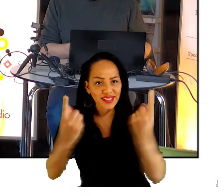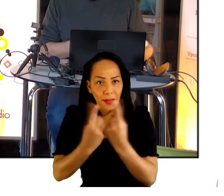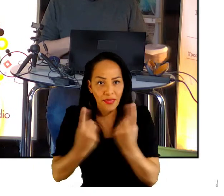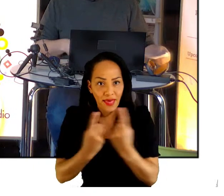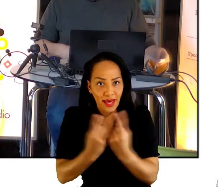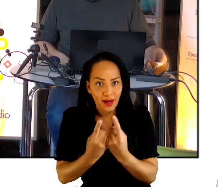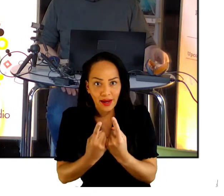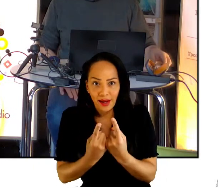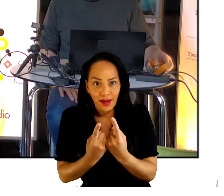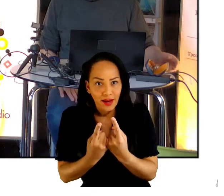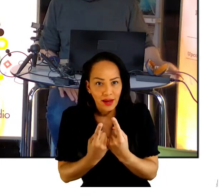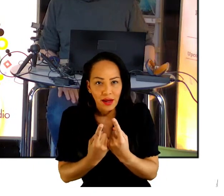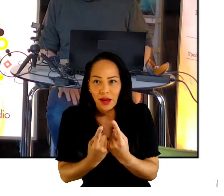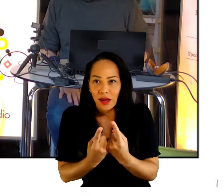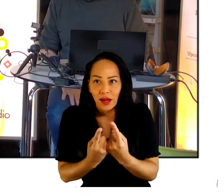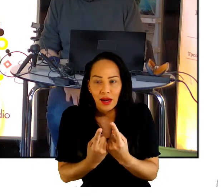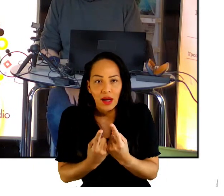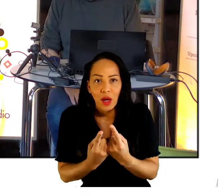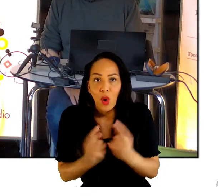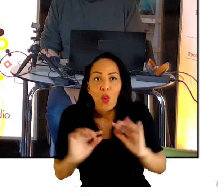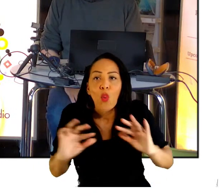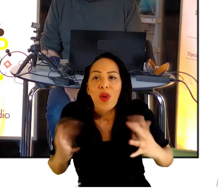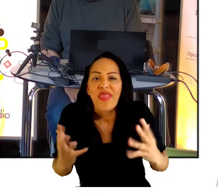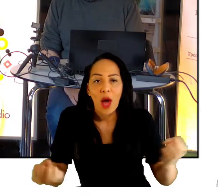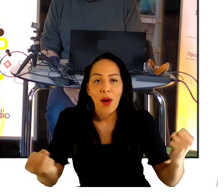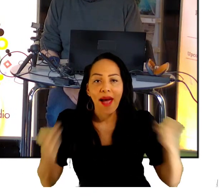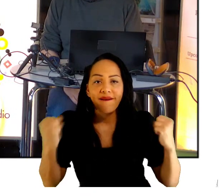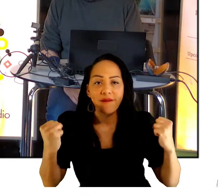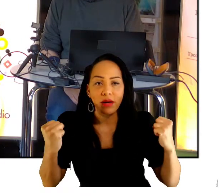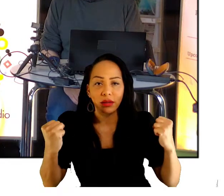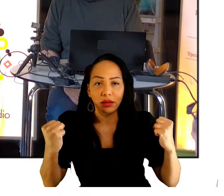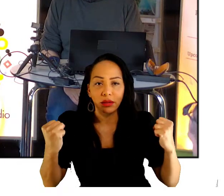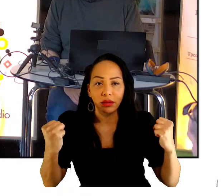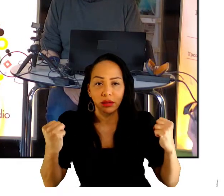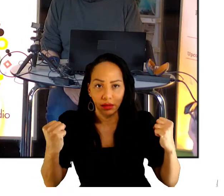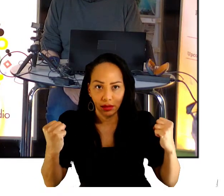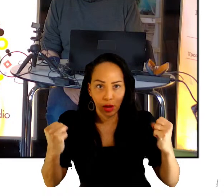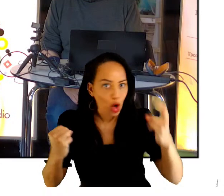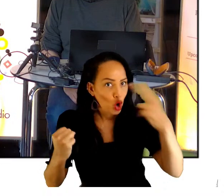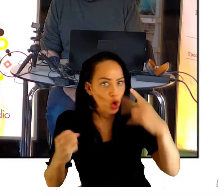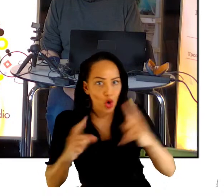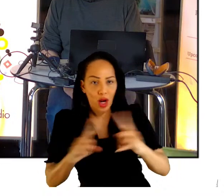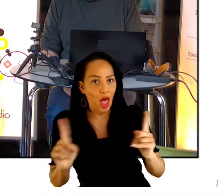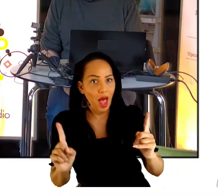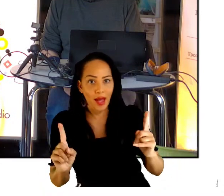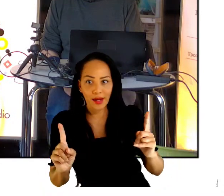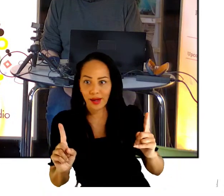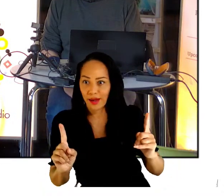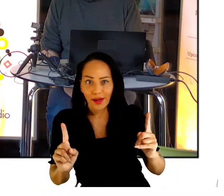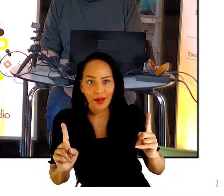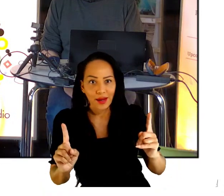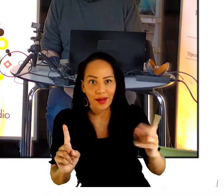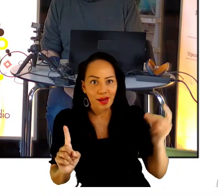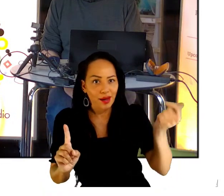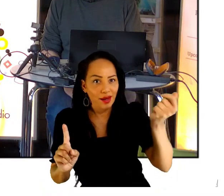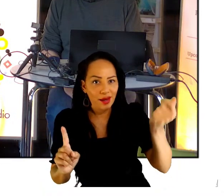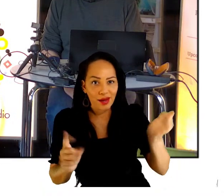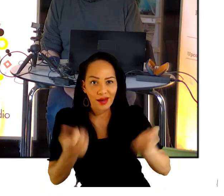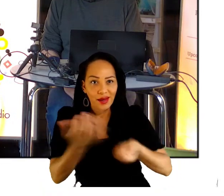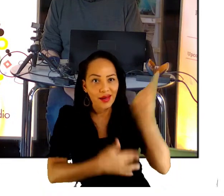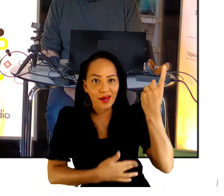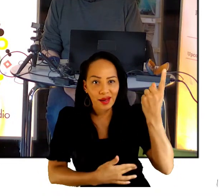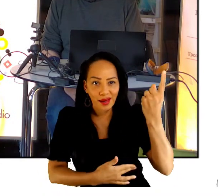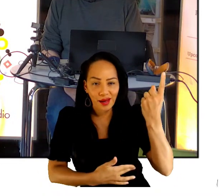see the effort, you don't see the training behind it, you don't see the continued pain and struggle that is part of that, even while doing it on